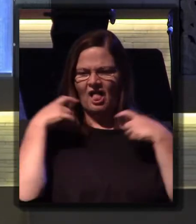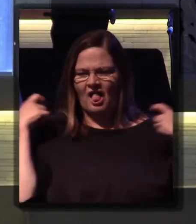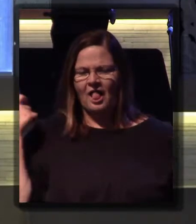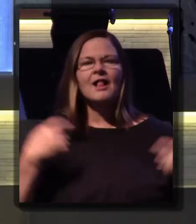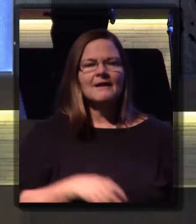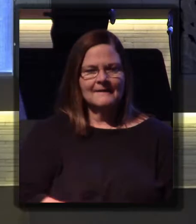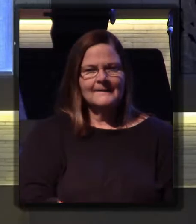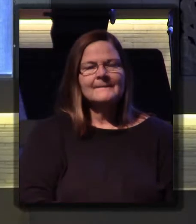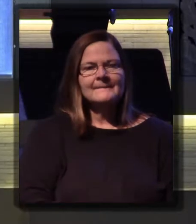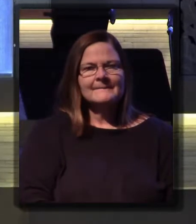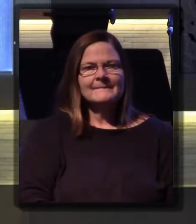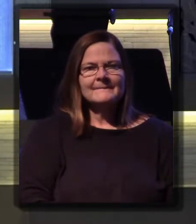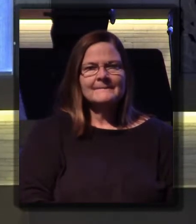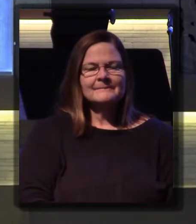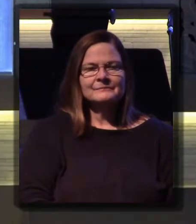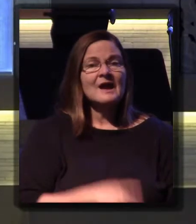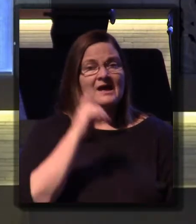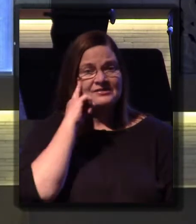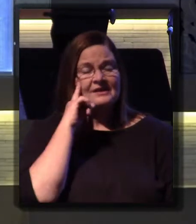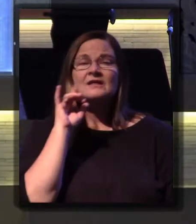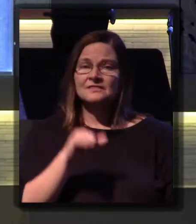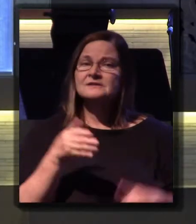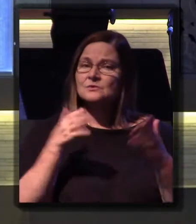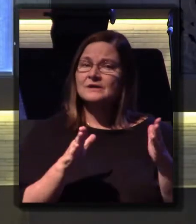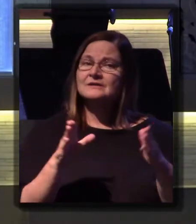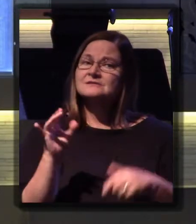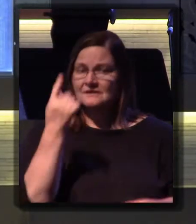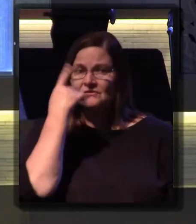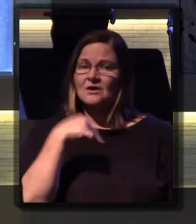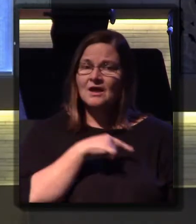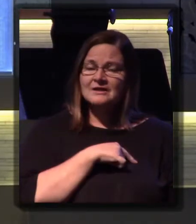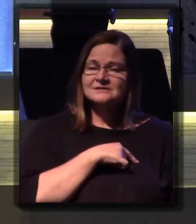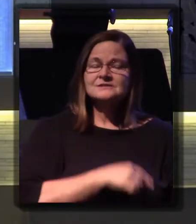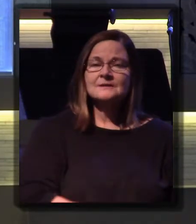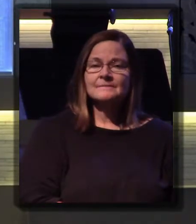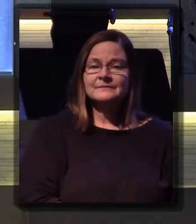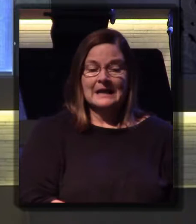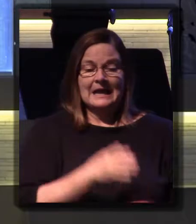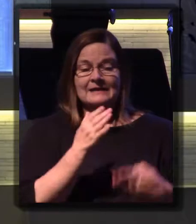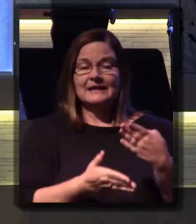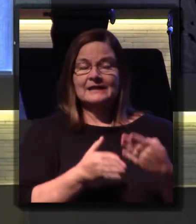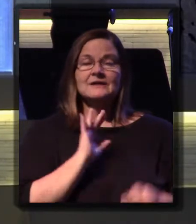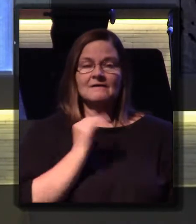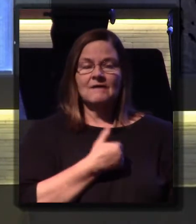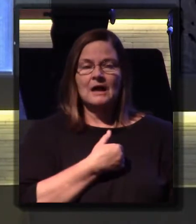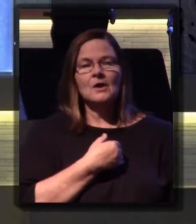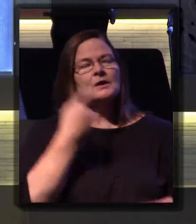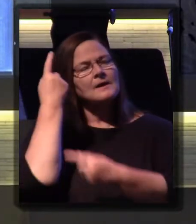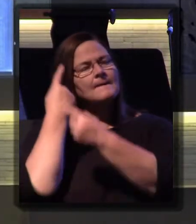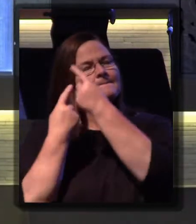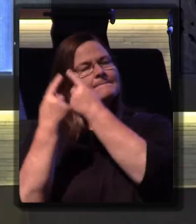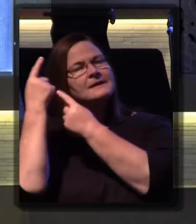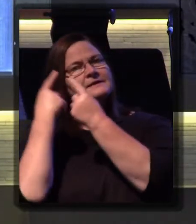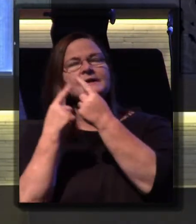end of the water source, right back to desert. I think that's just the way it